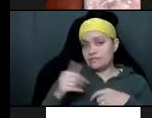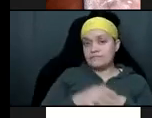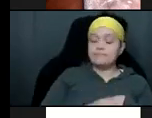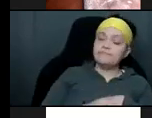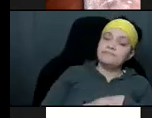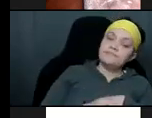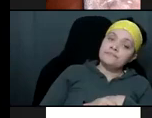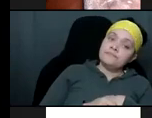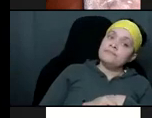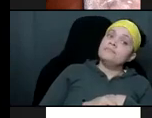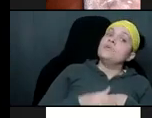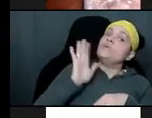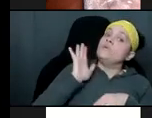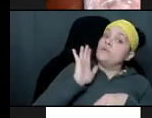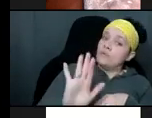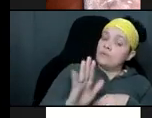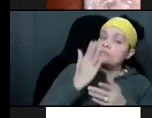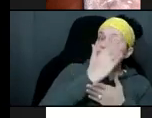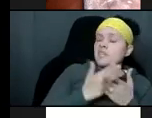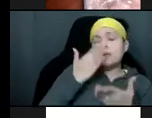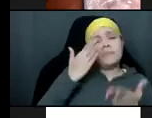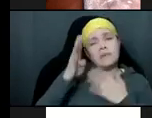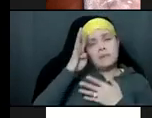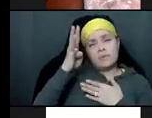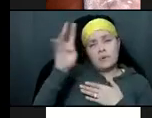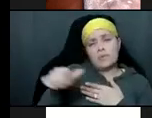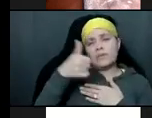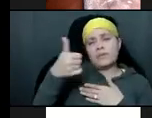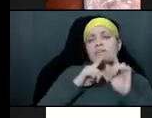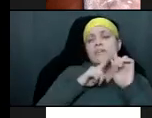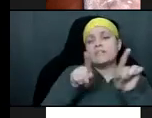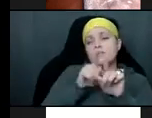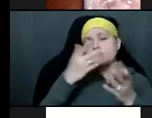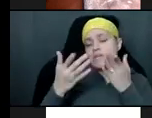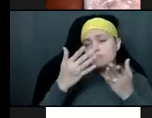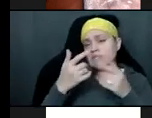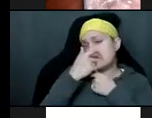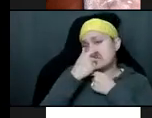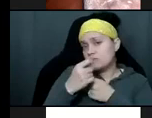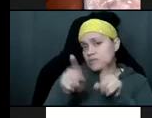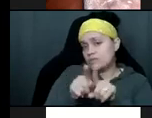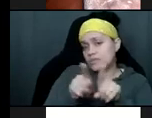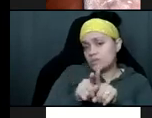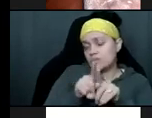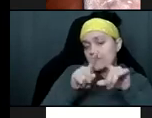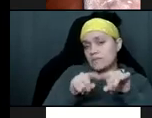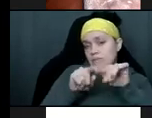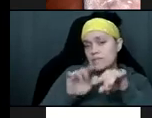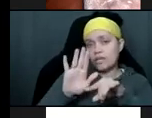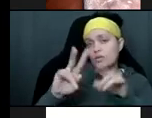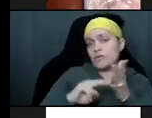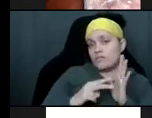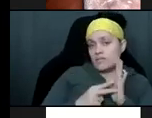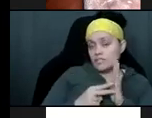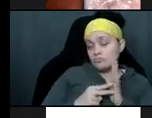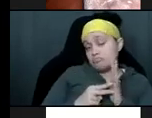All right, well, those are at least some, and maybe you came up with another answer that was quite interesting too, depending on your